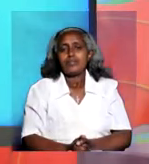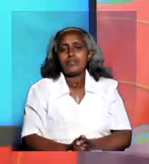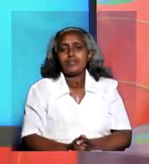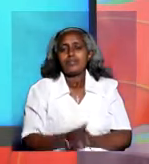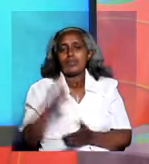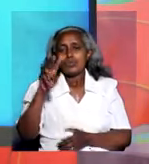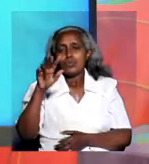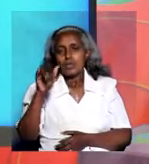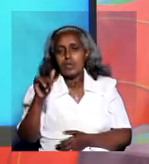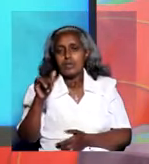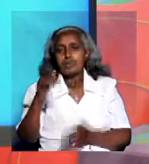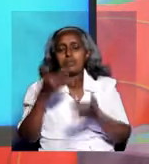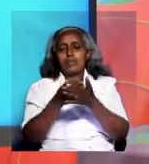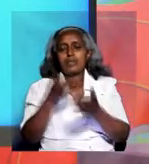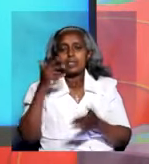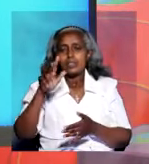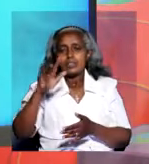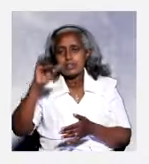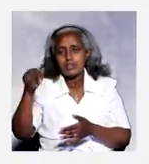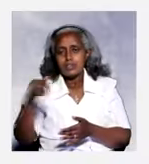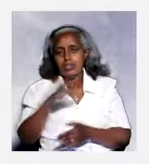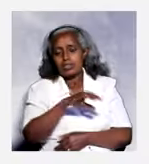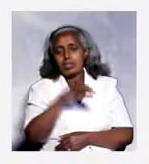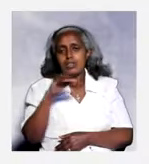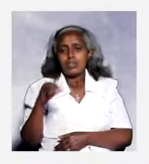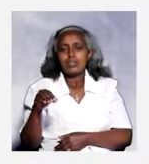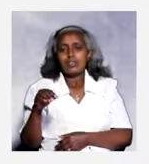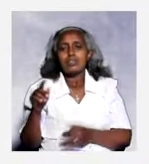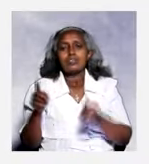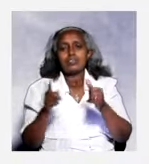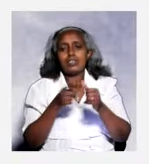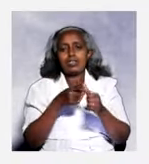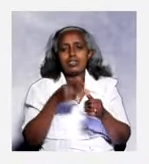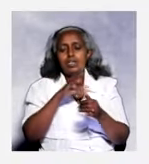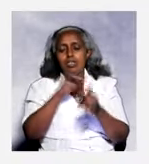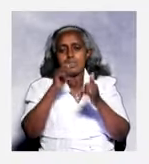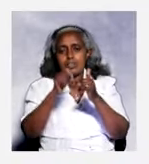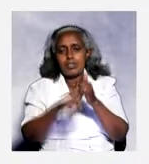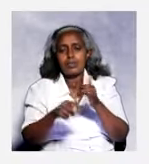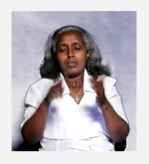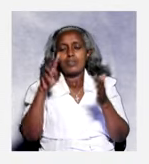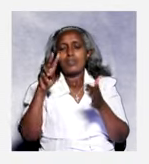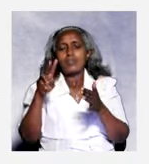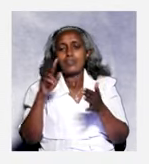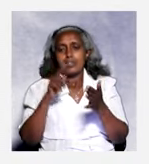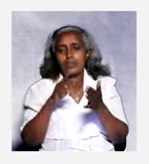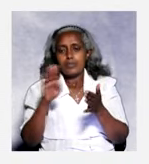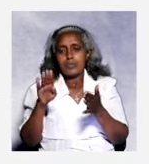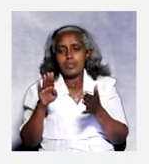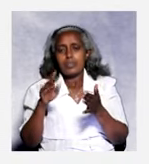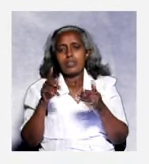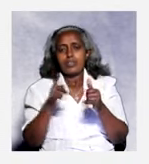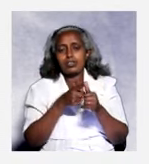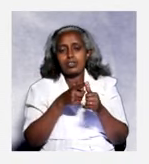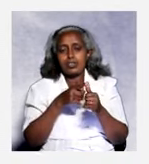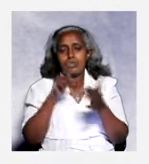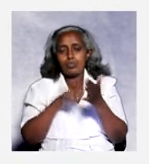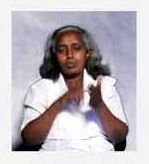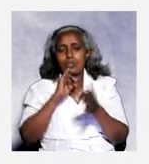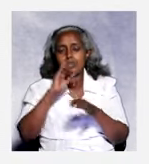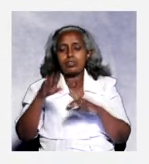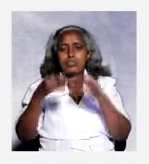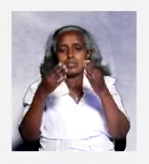2i minus 3j and the initial and terminal point of vector B, its initial point is